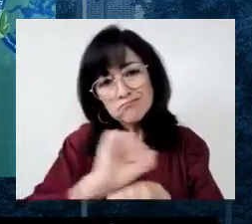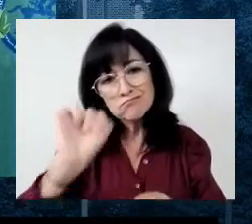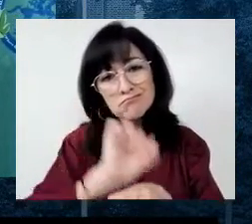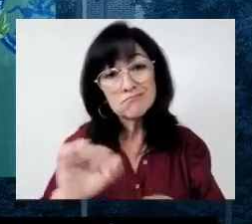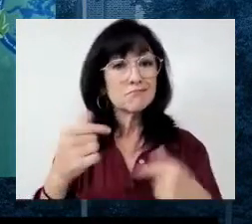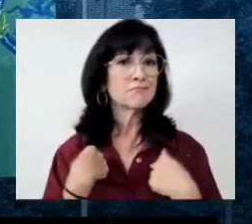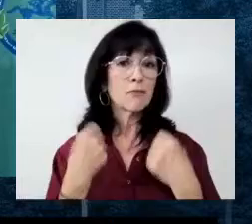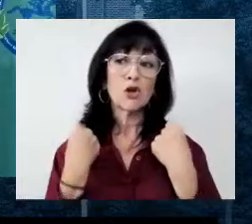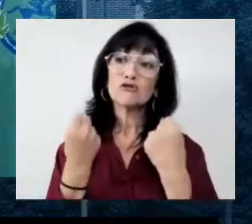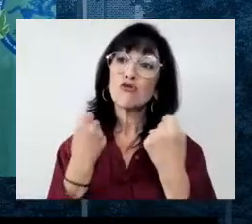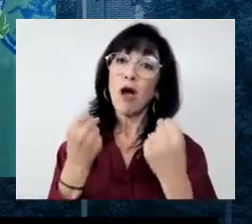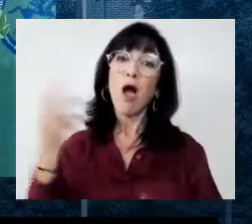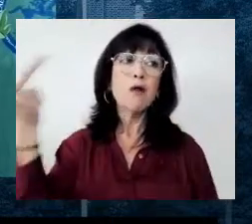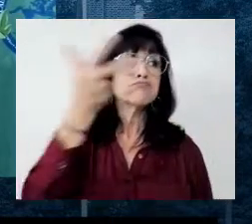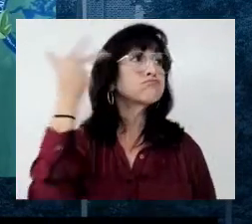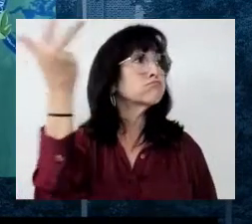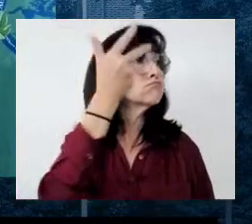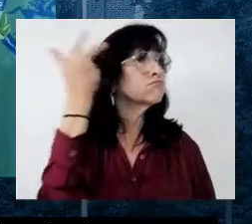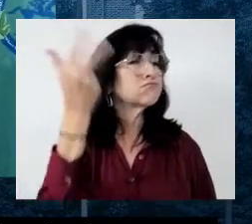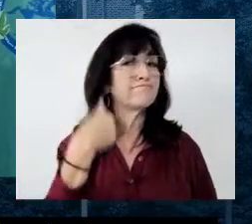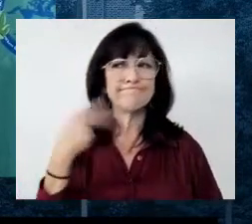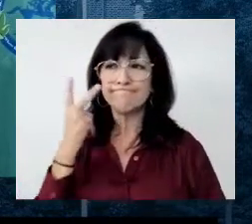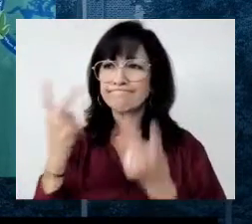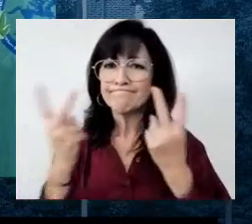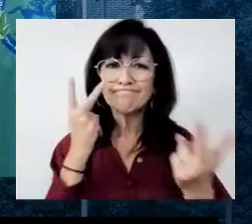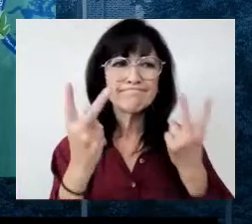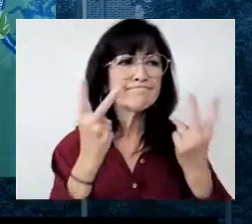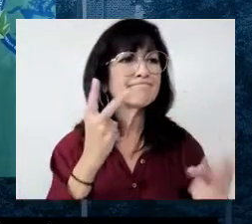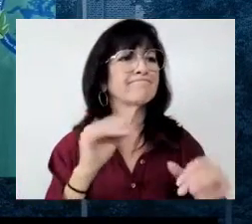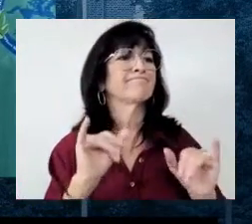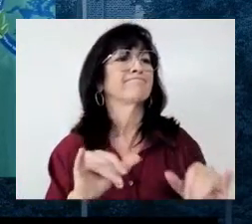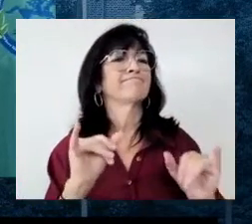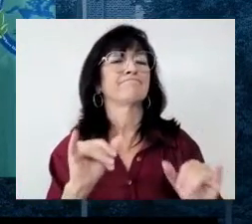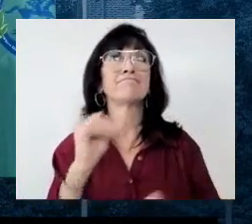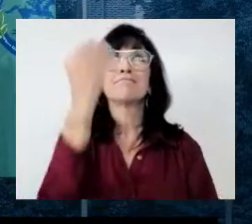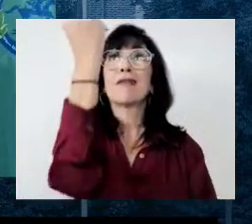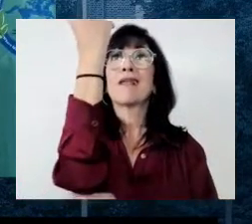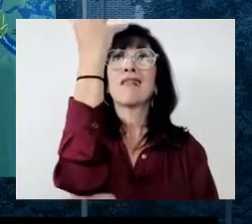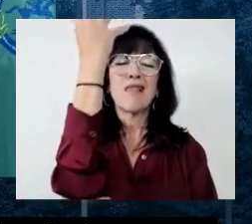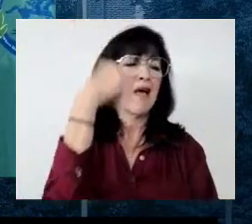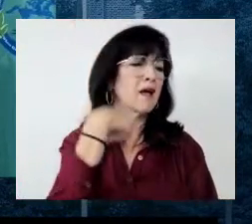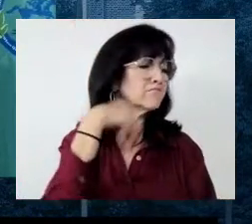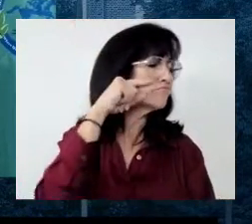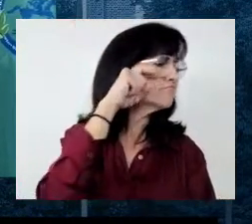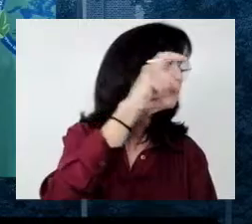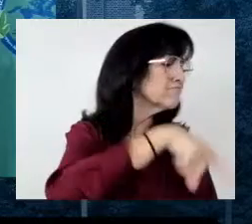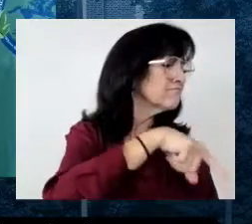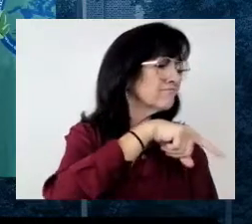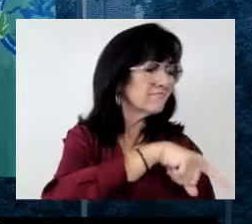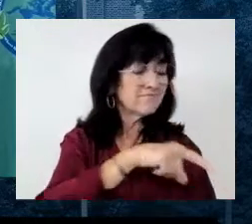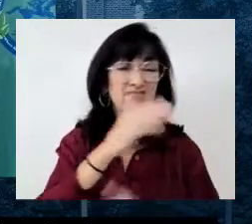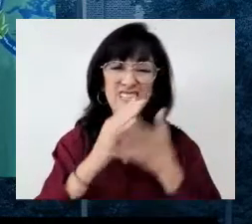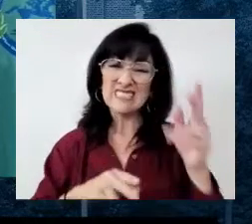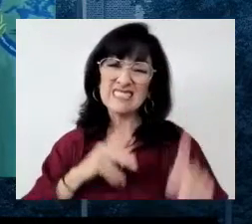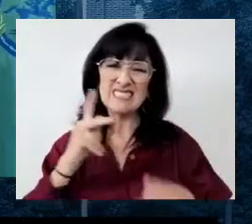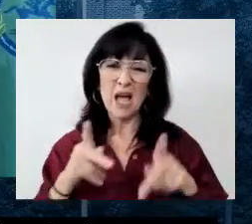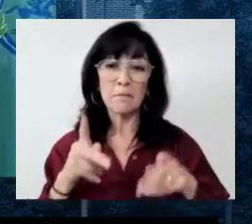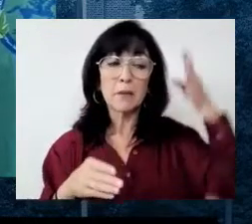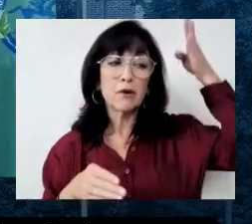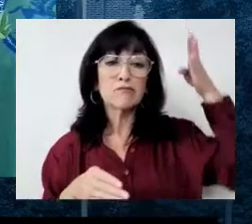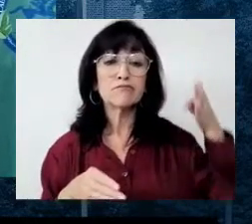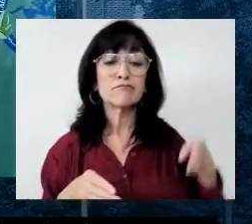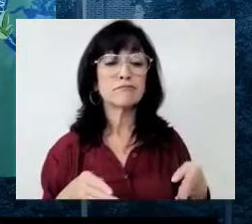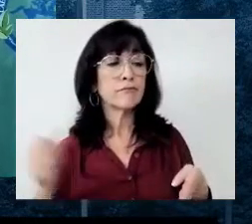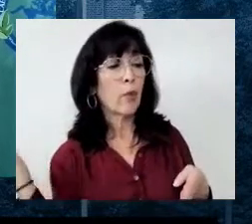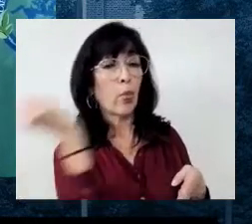just, particularly at stoplights, or people stop their car and just roll down the window and throw things out